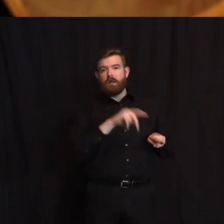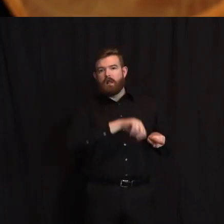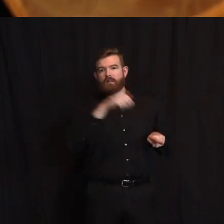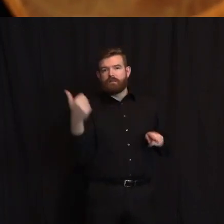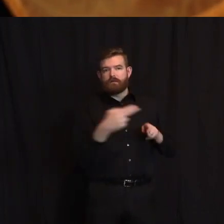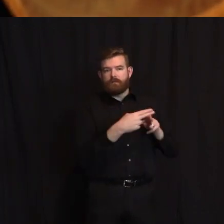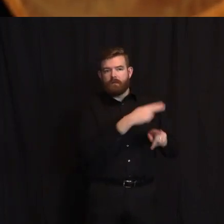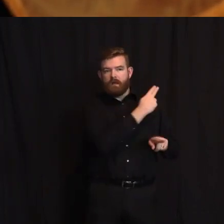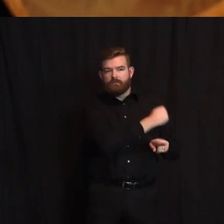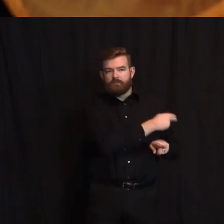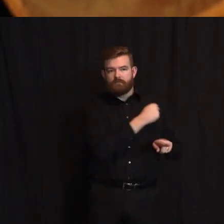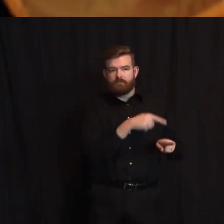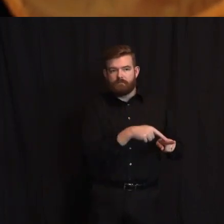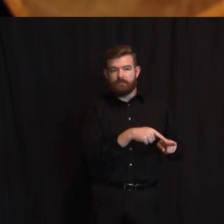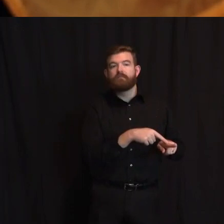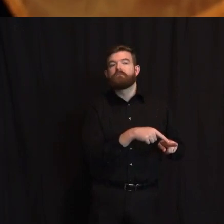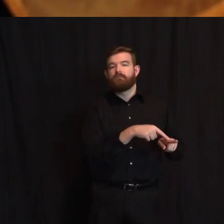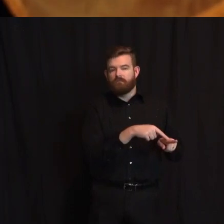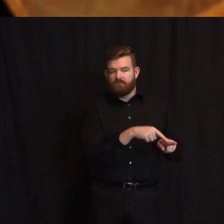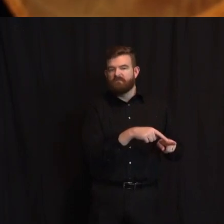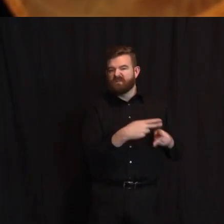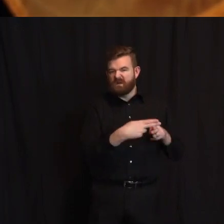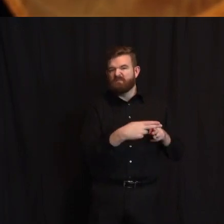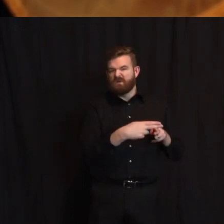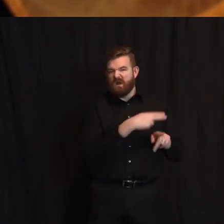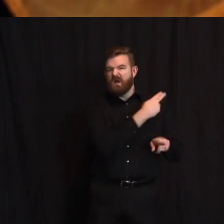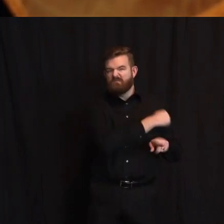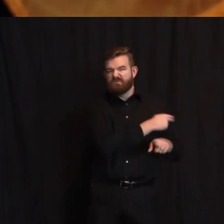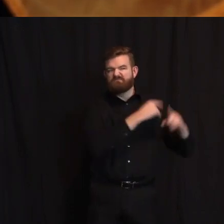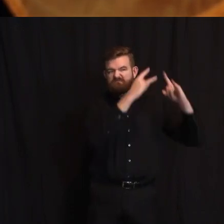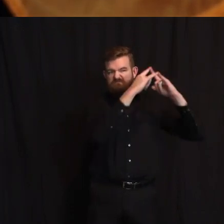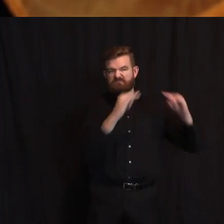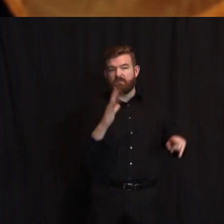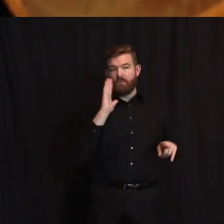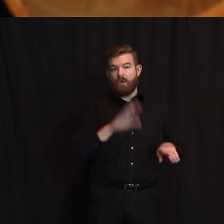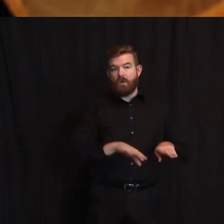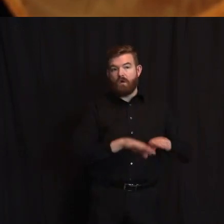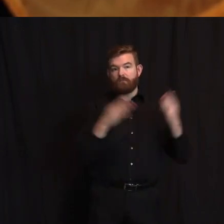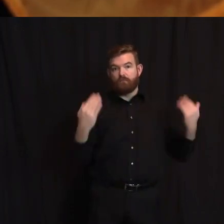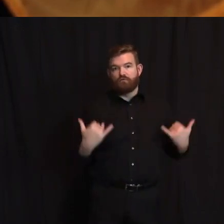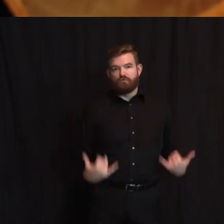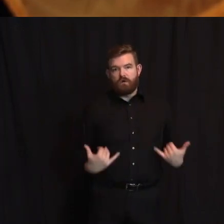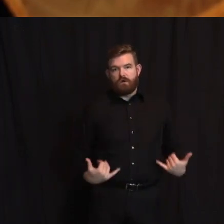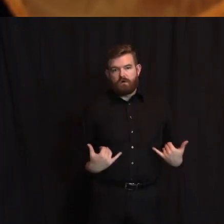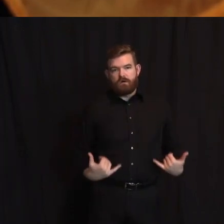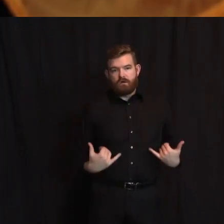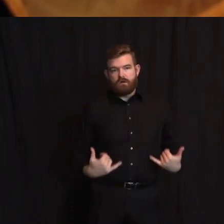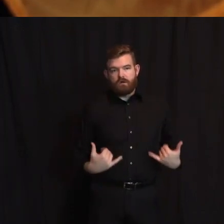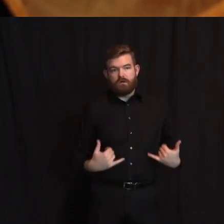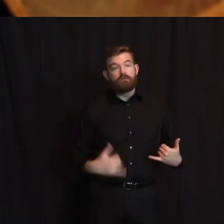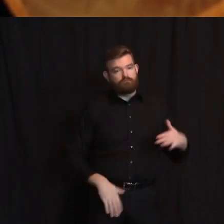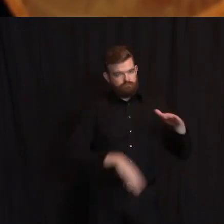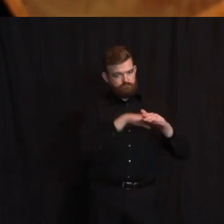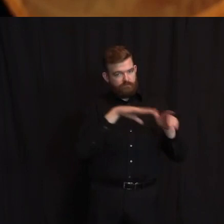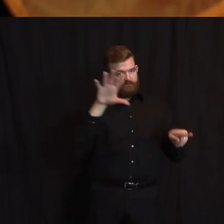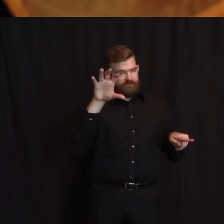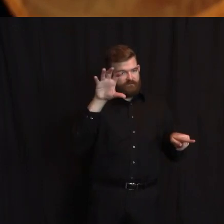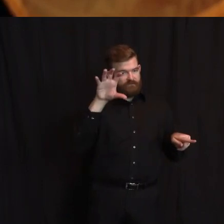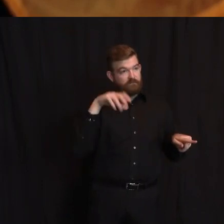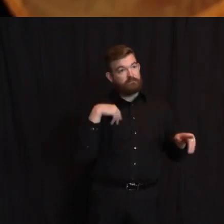as a field medical site, and they will have a soft opening today. It has a capacity of 500, and we